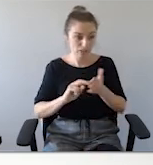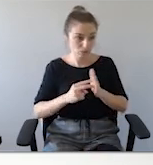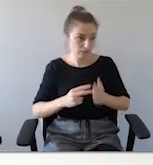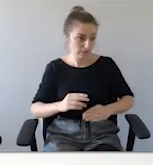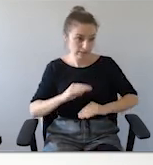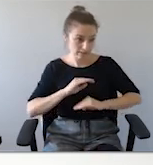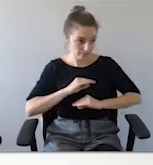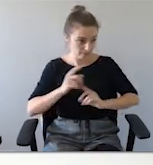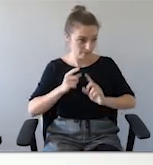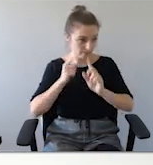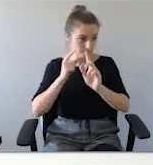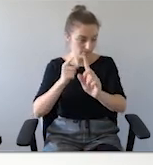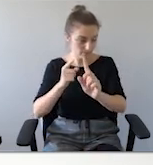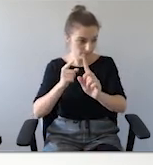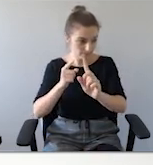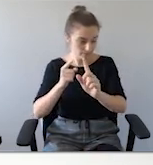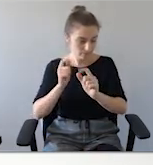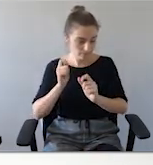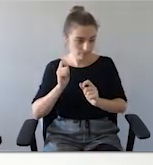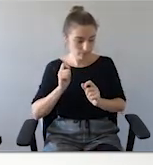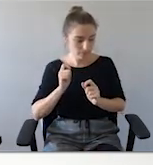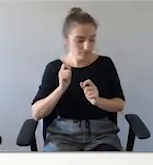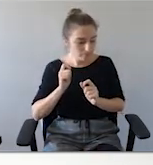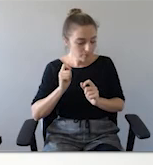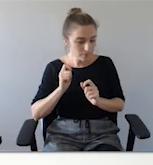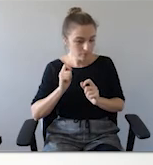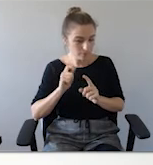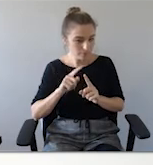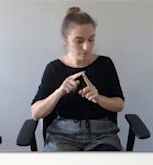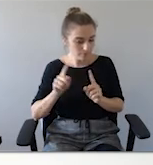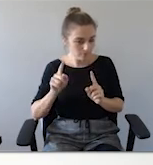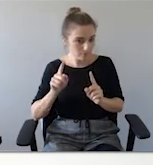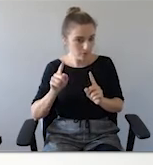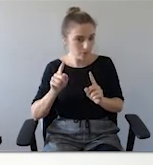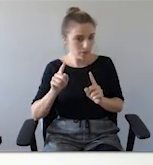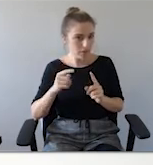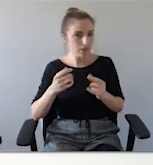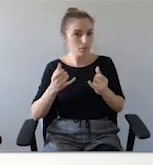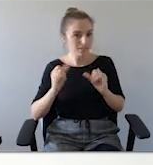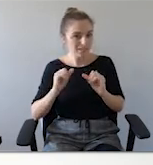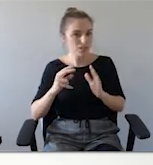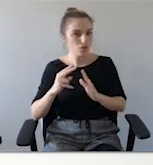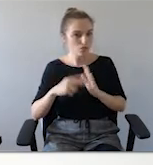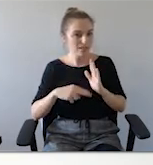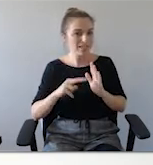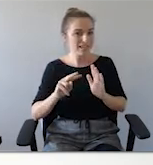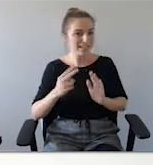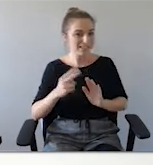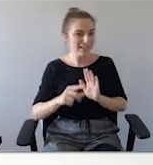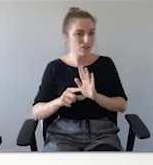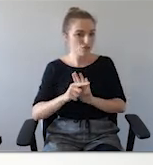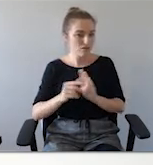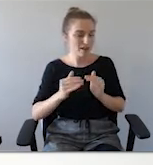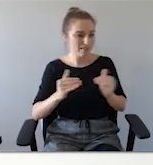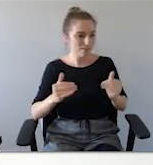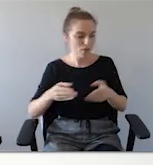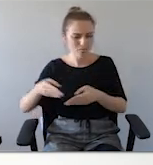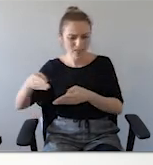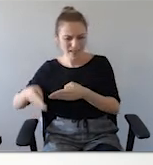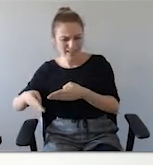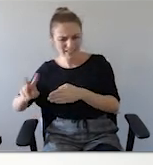was reading at a 2.0 level when it was the end of second grade. And we said, well, no, he